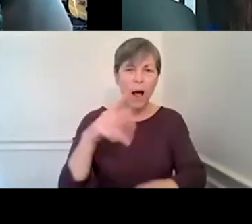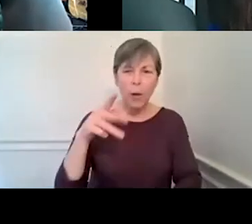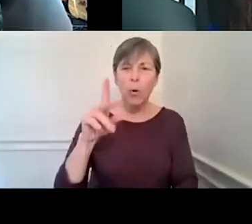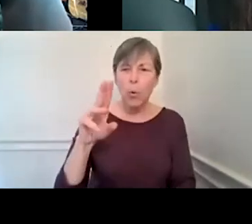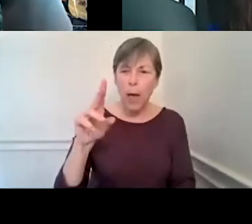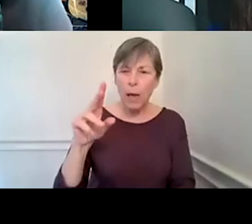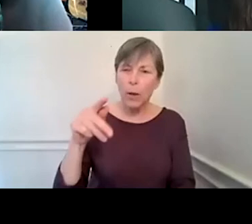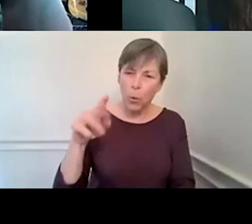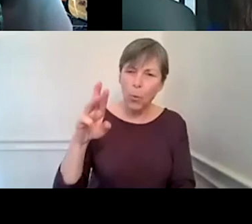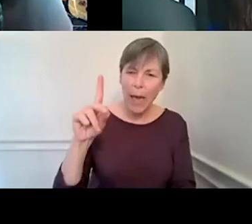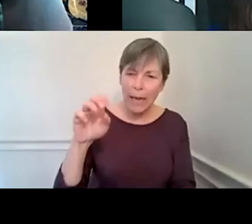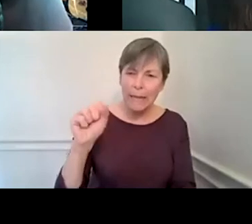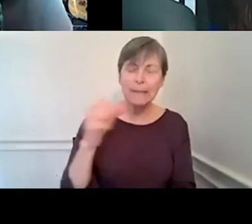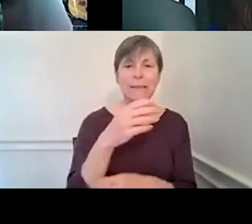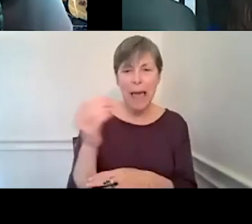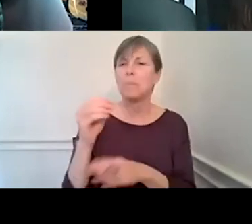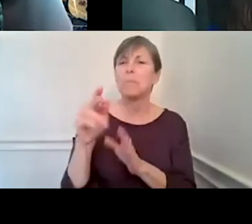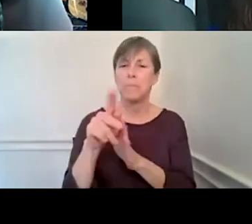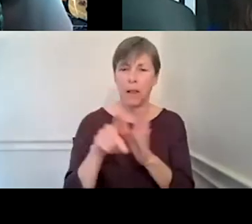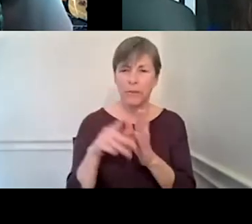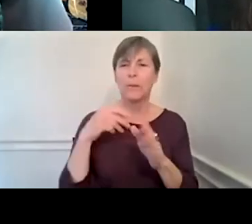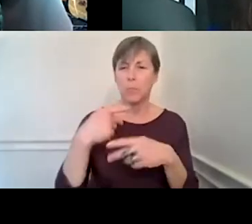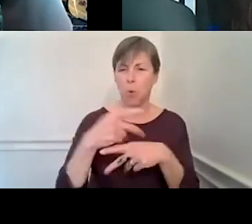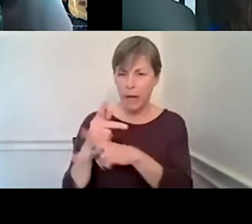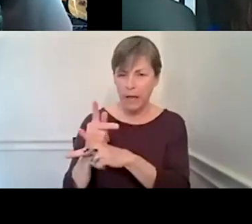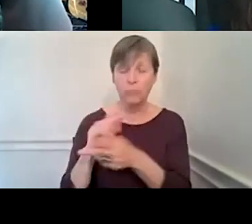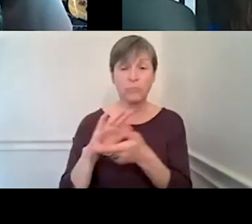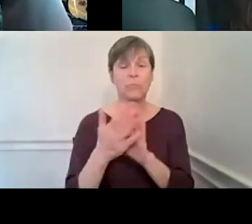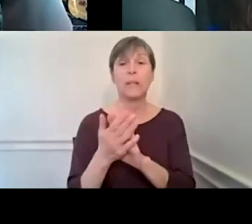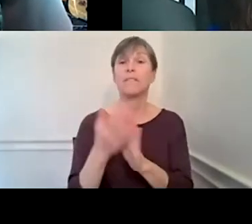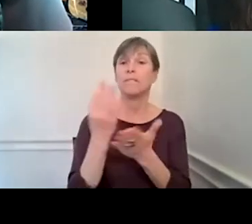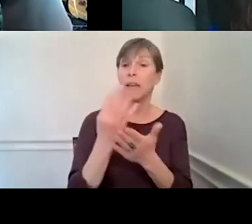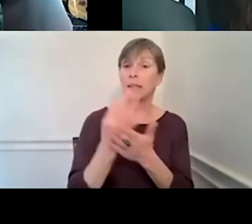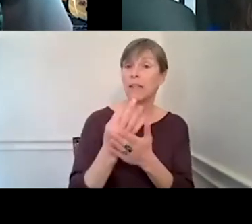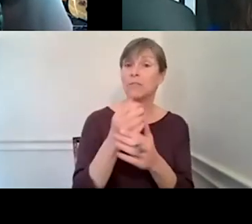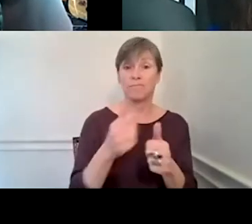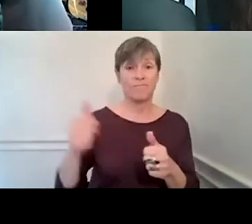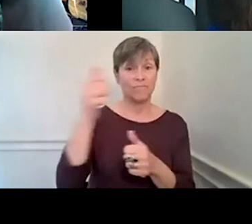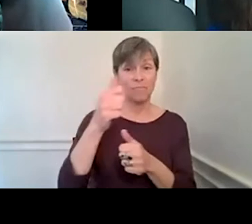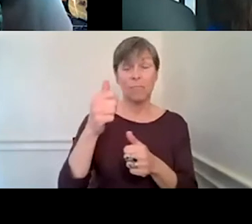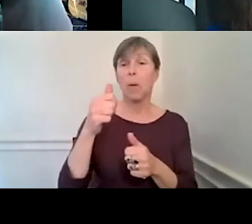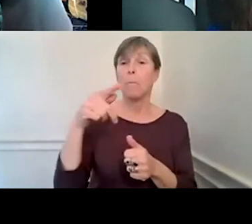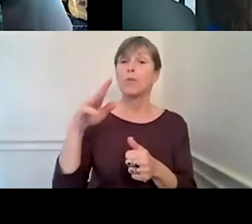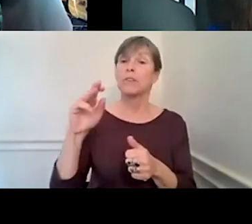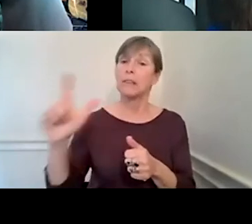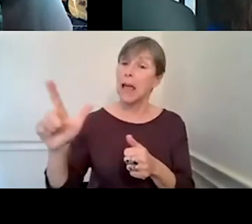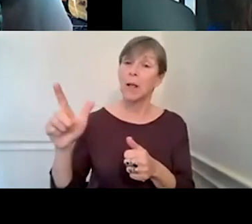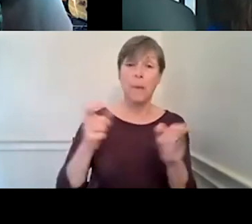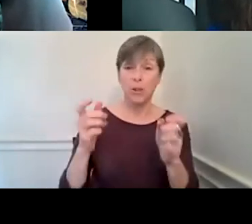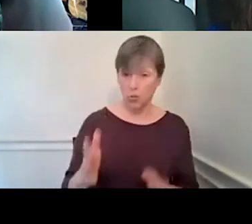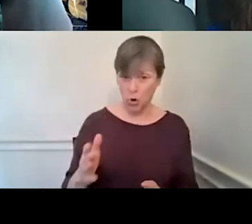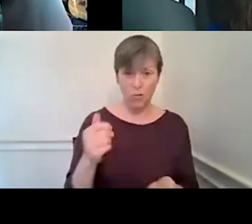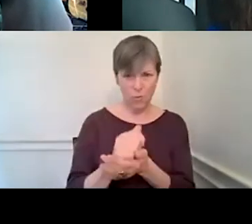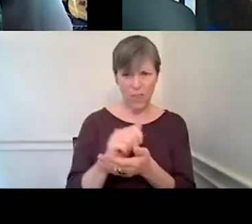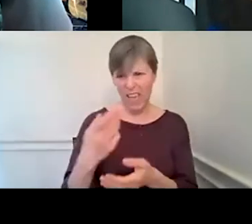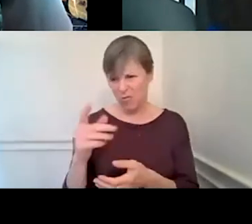implementations of financial policies and products. Jeannie became finance's senior personnel manager, committed to strengthening people management and career development. She